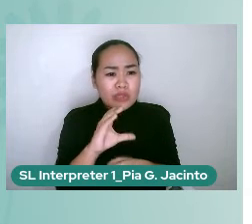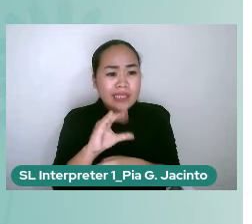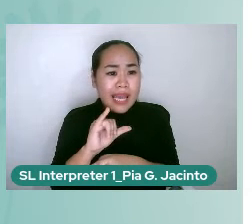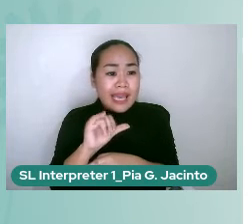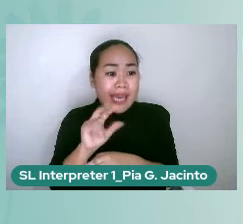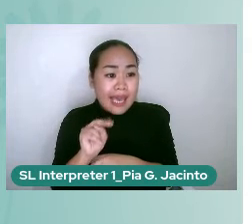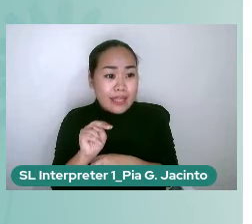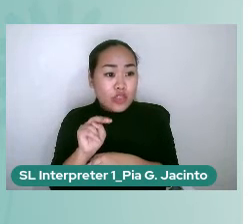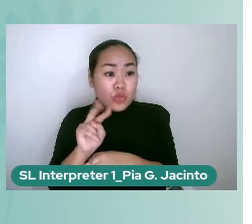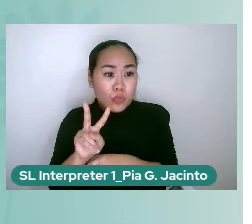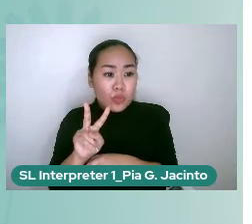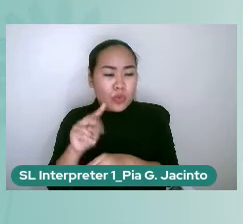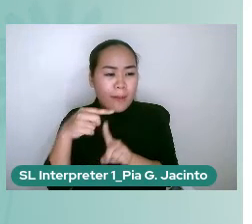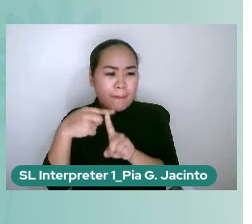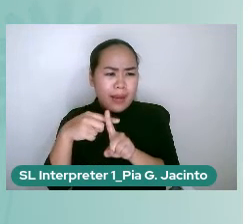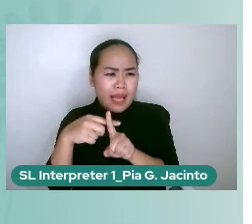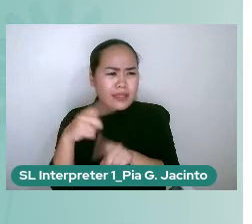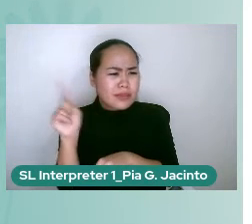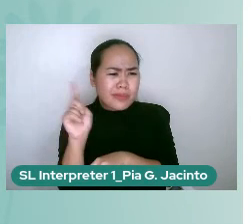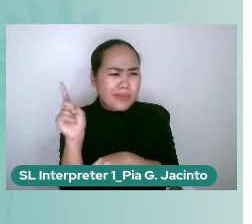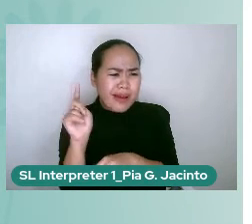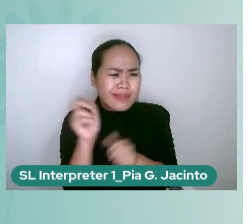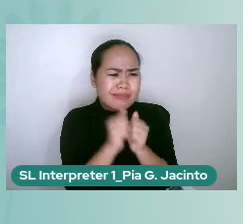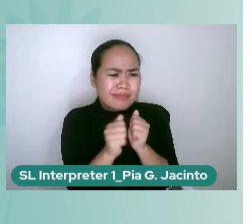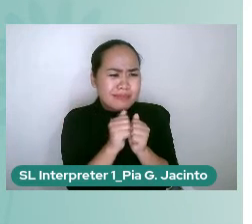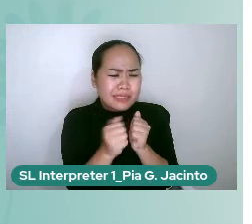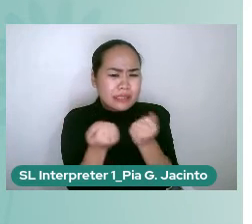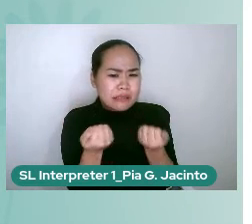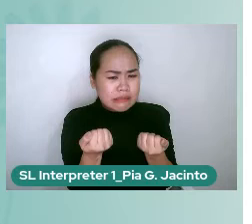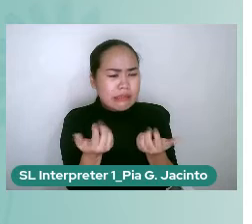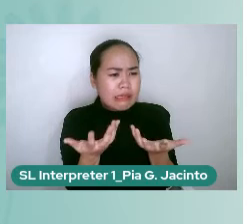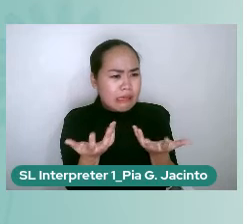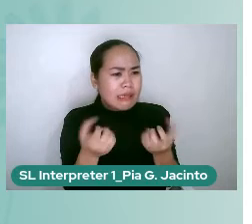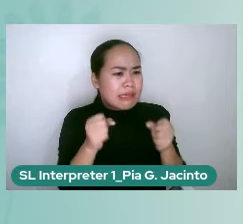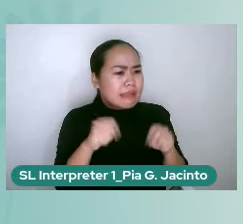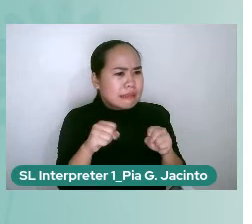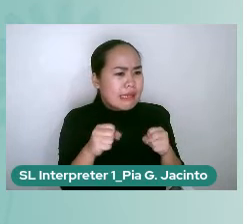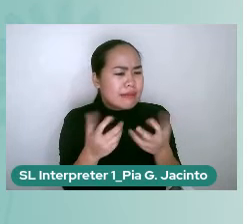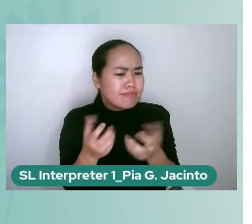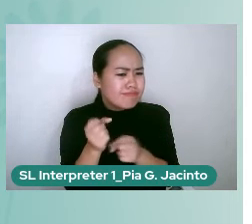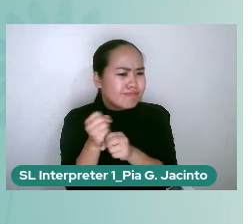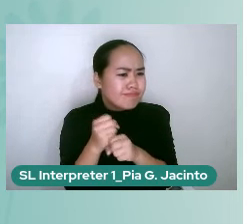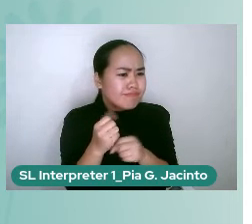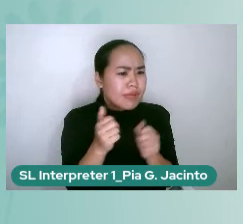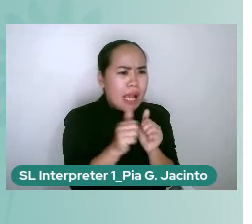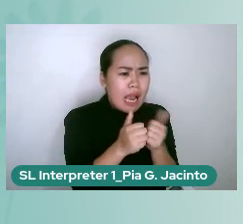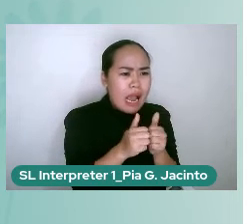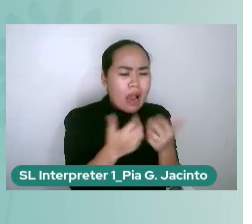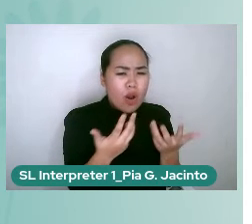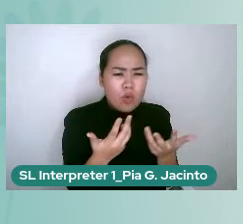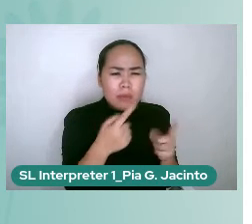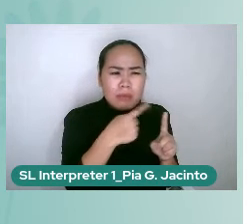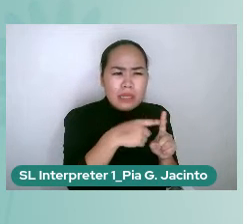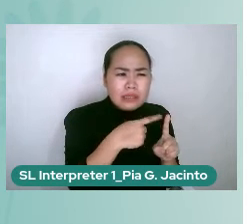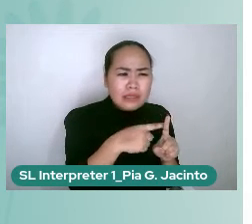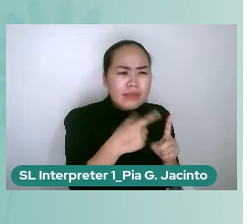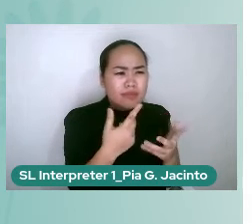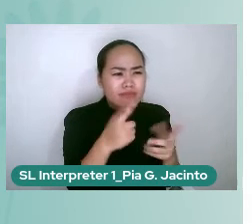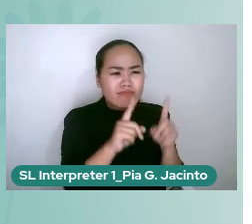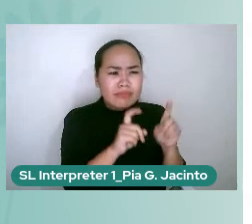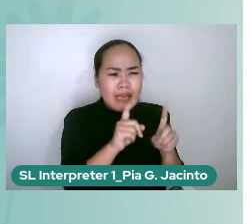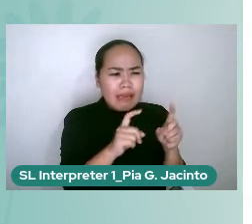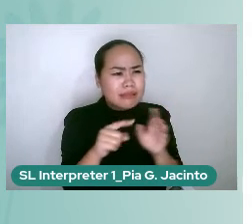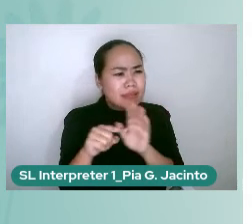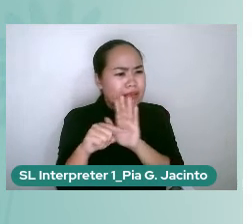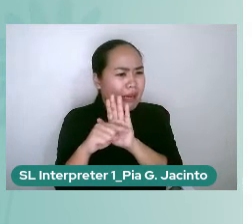CIN2+. And what this means is that the manufacturers have deliberately constructed cut points in what they call a positive test and what they call a negative